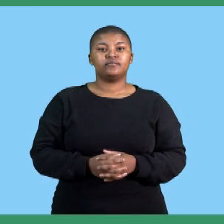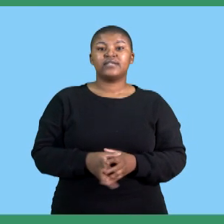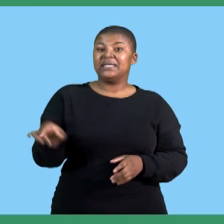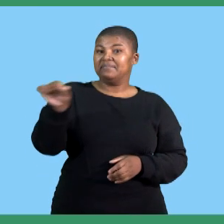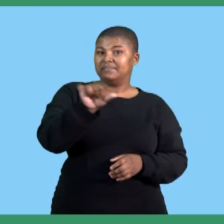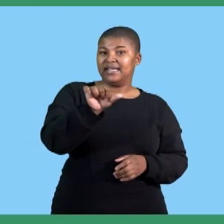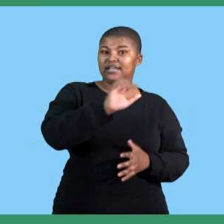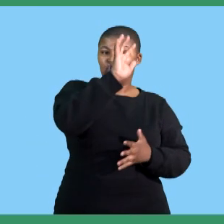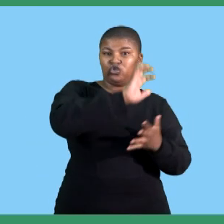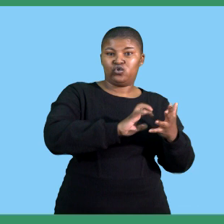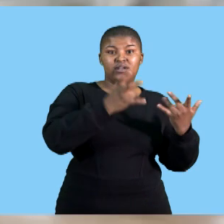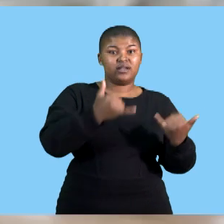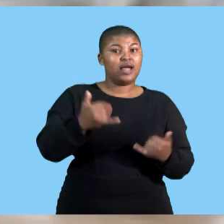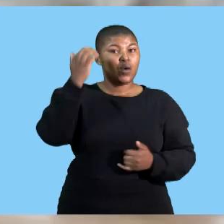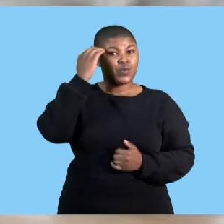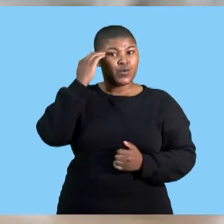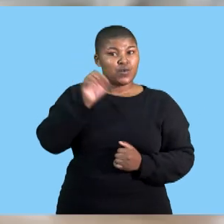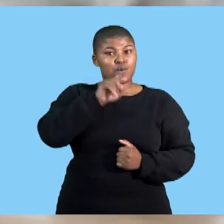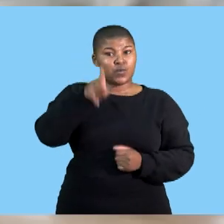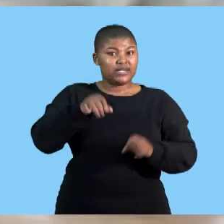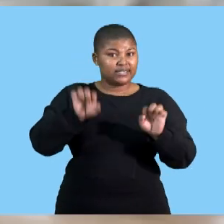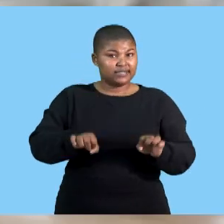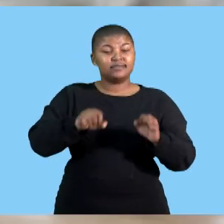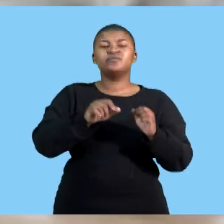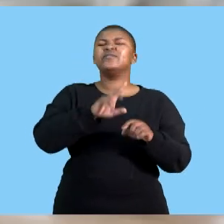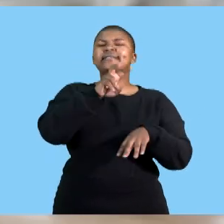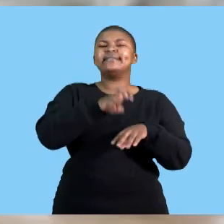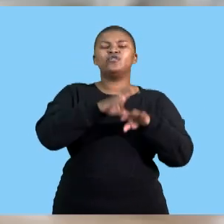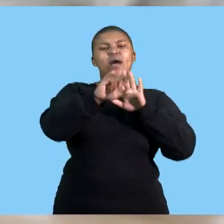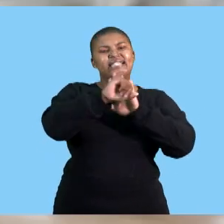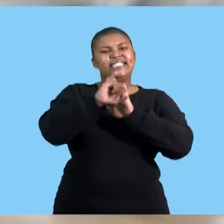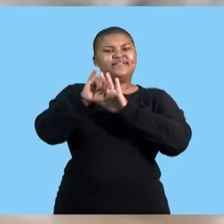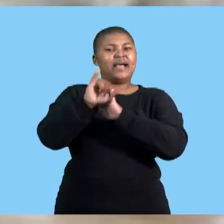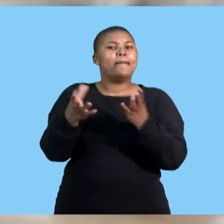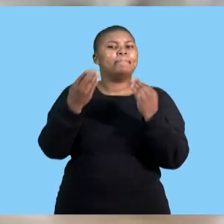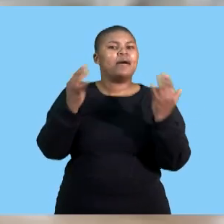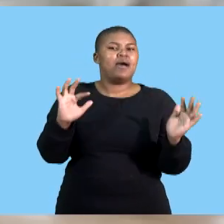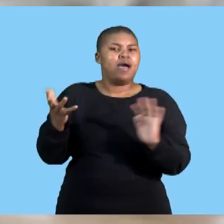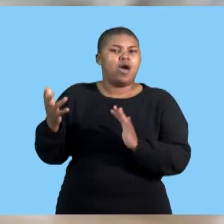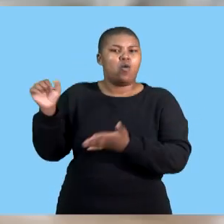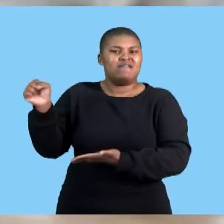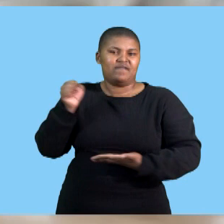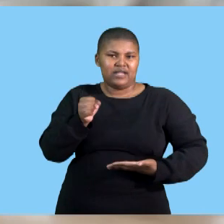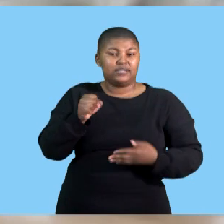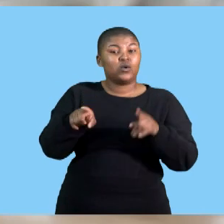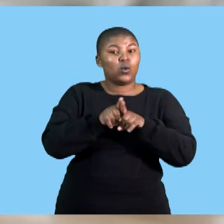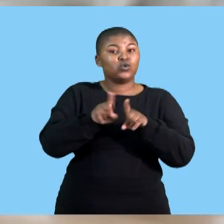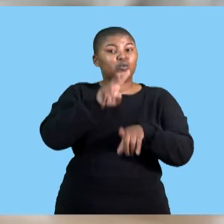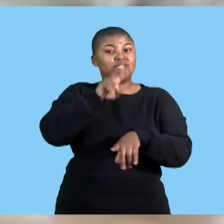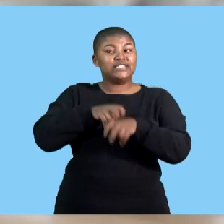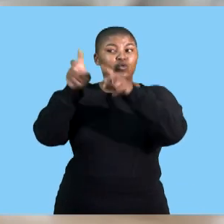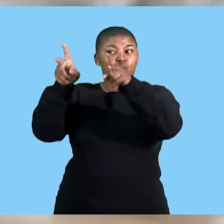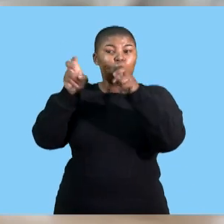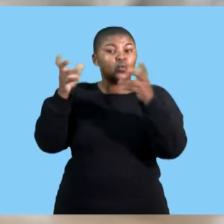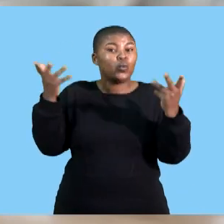to our scenario, because now we know the question that it says we need to identify the sources of funding and we need